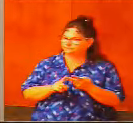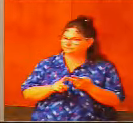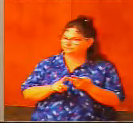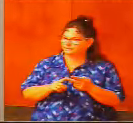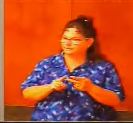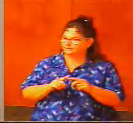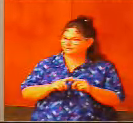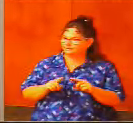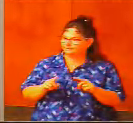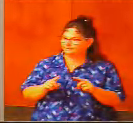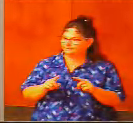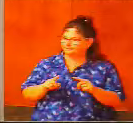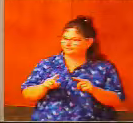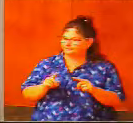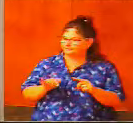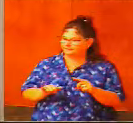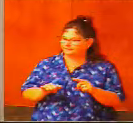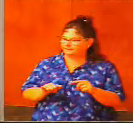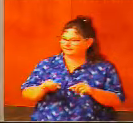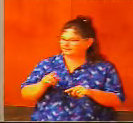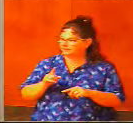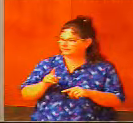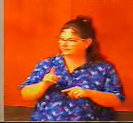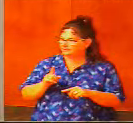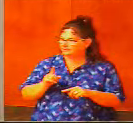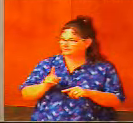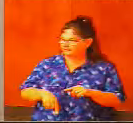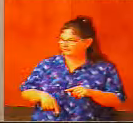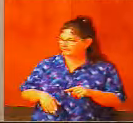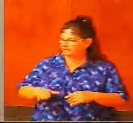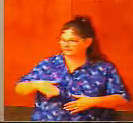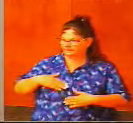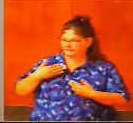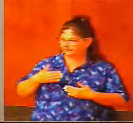But of course that can't be a happy ending.